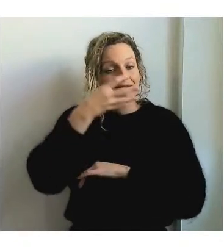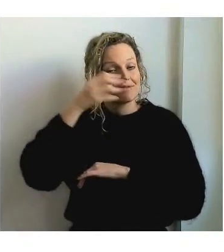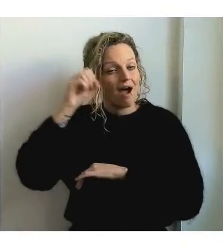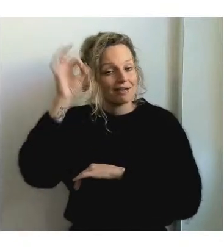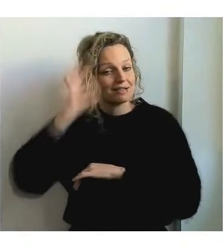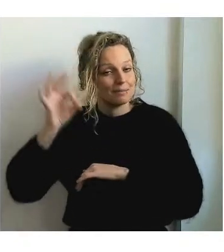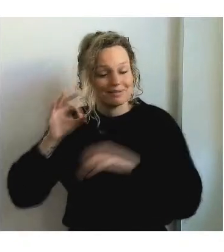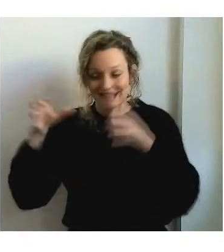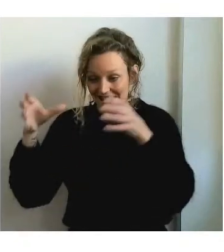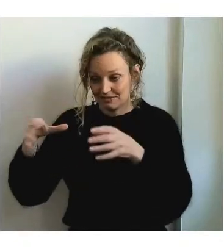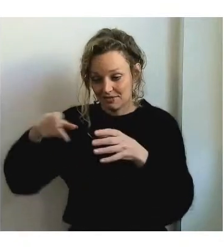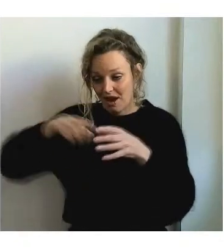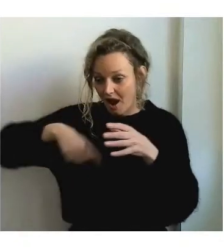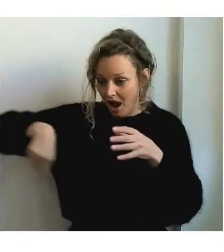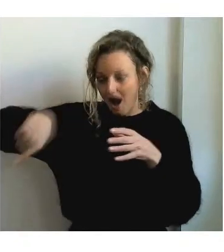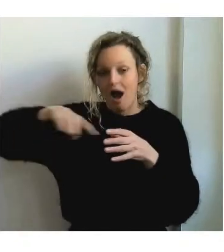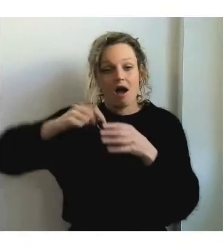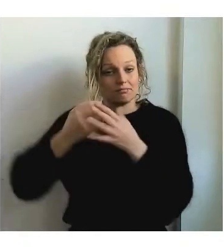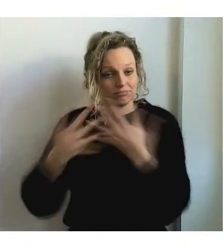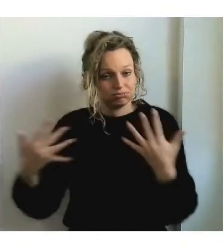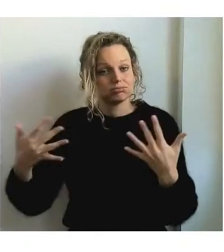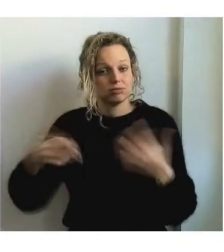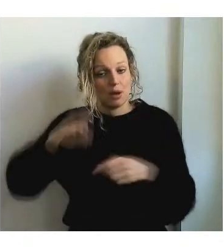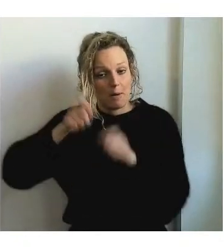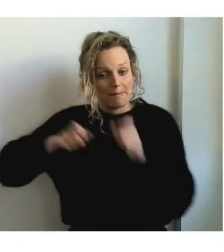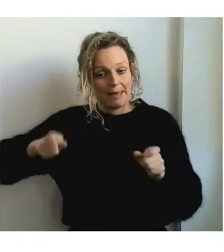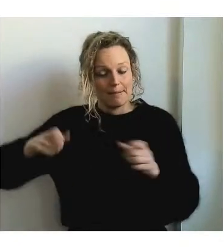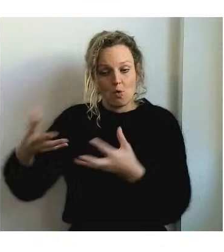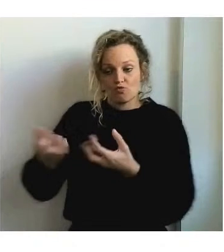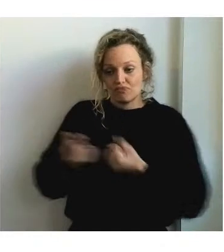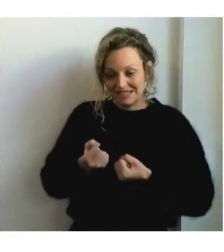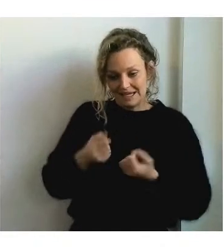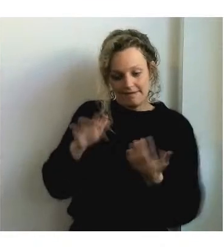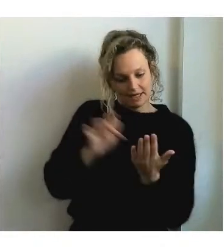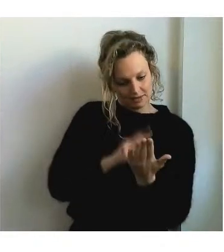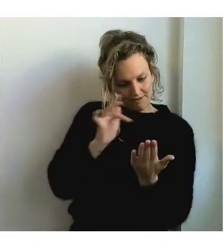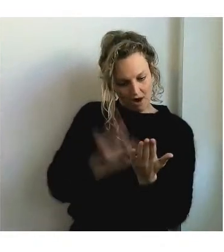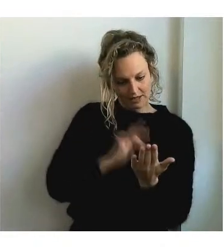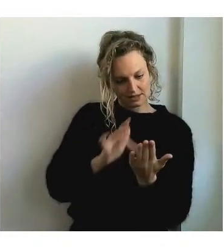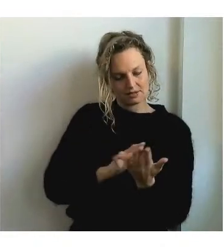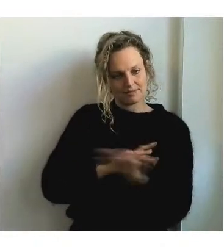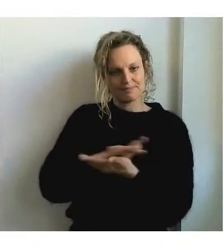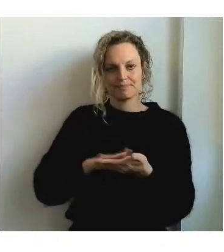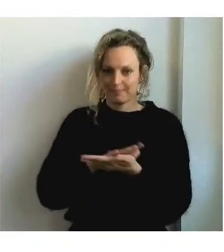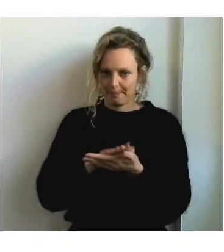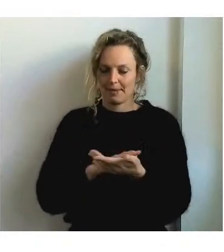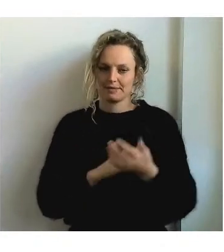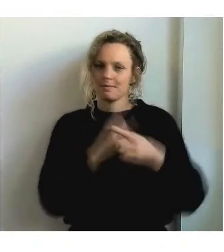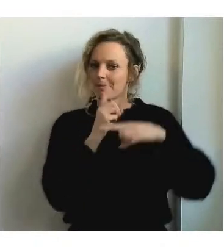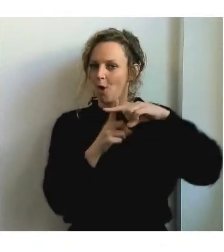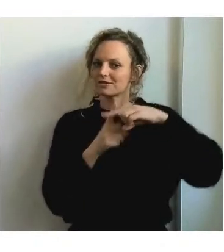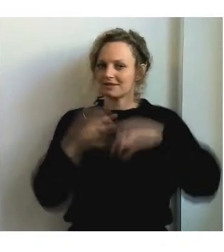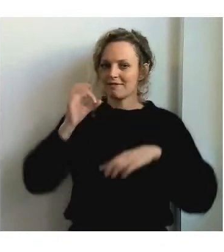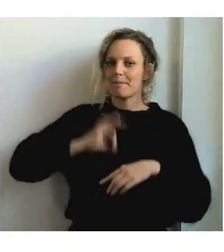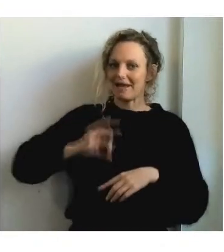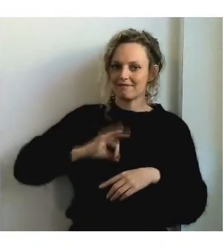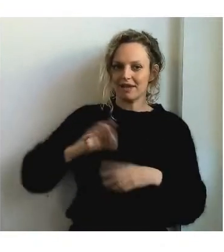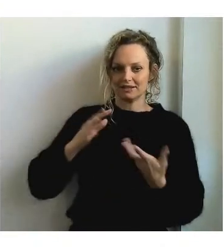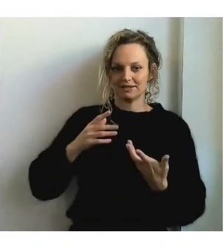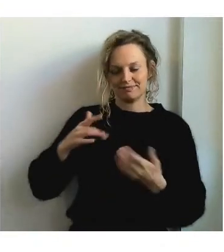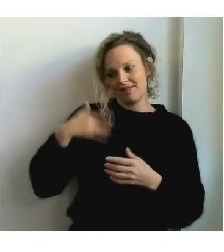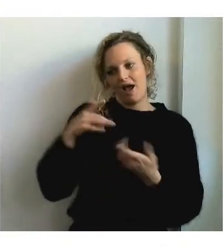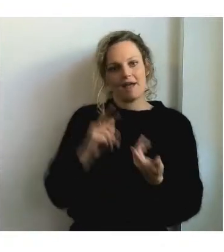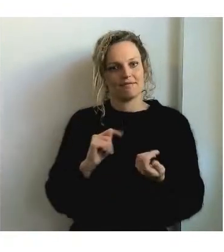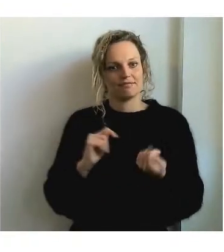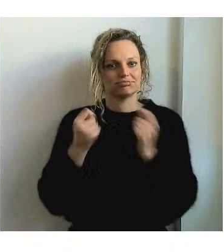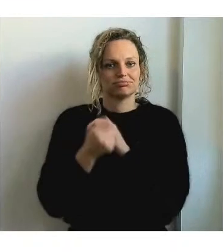devices were saying that they had already experienced a positive benefit in their lives in some way. And over half of people